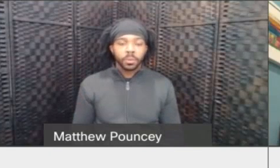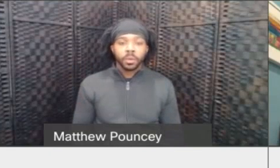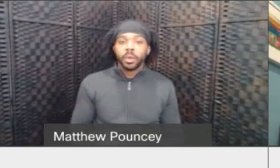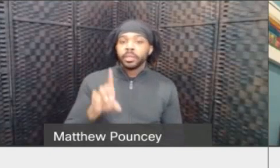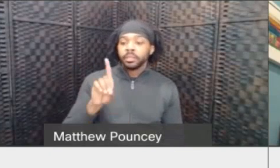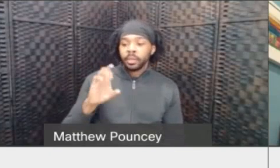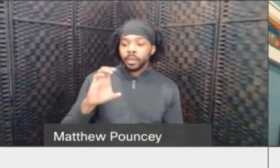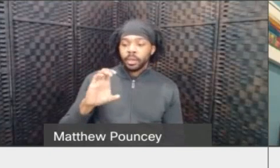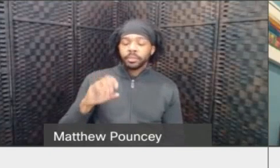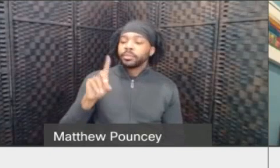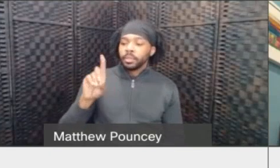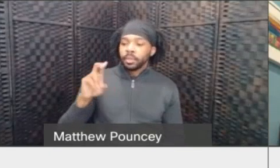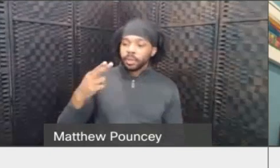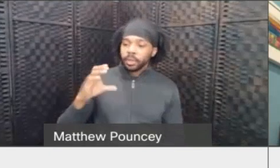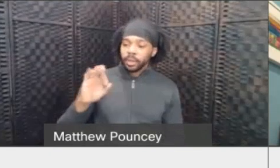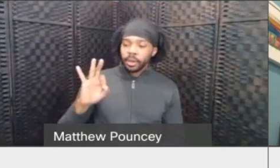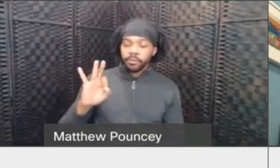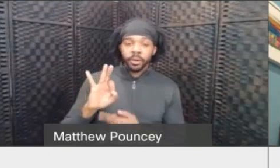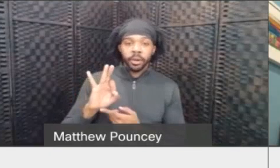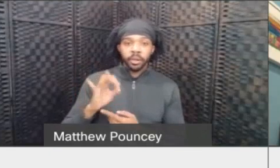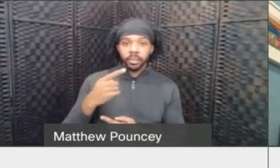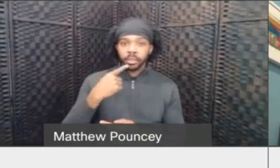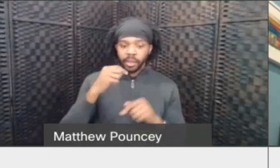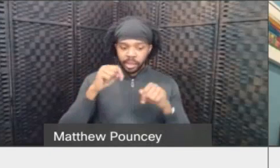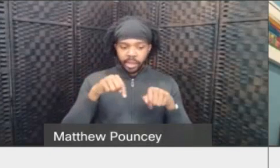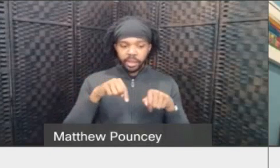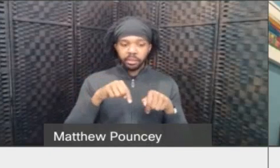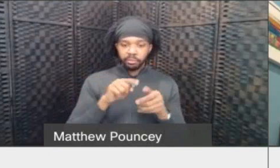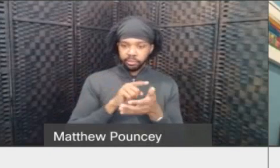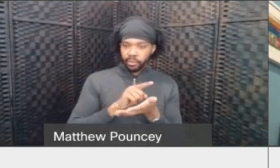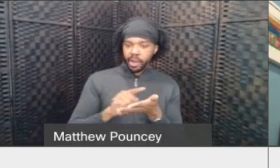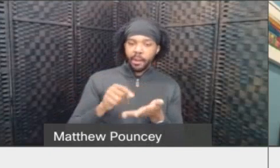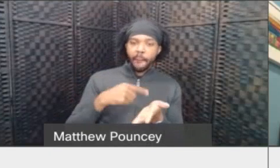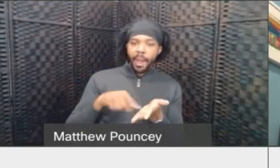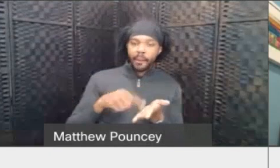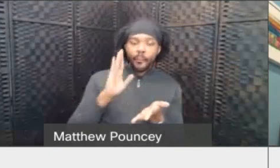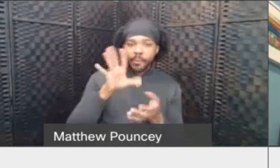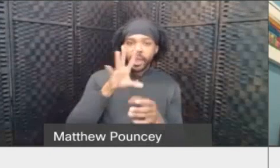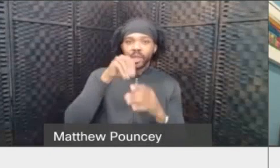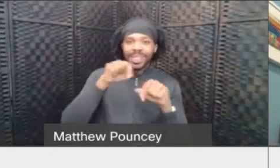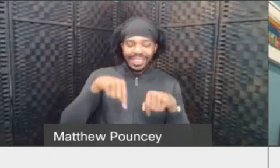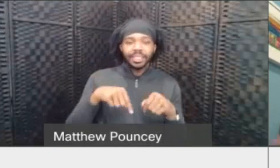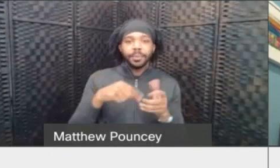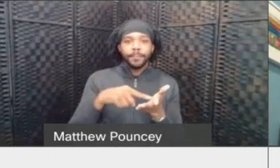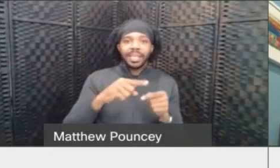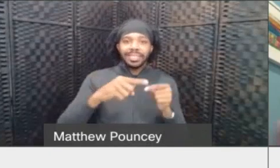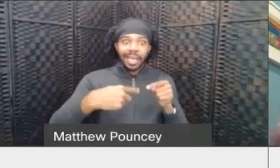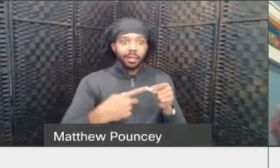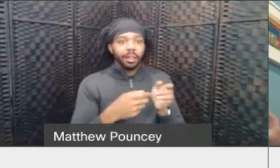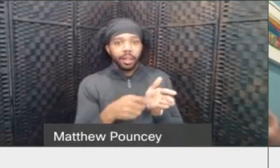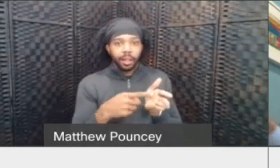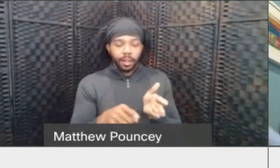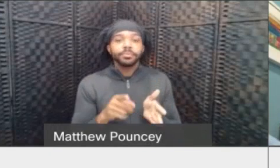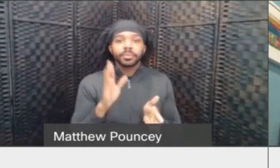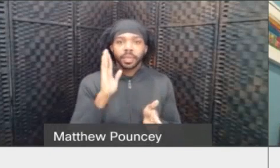DHCF has said that these claims will be included in this week's payment cycle and included in next Friday's payment. So they have addressed